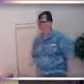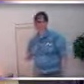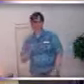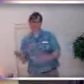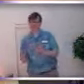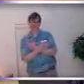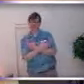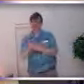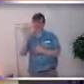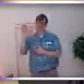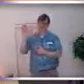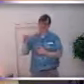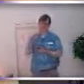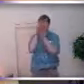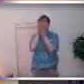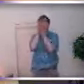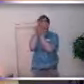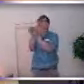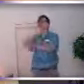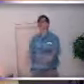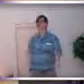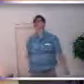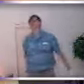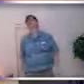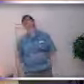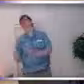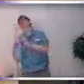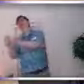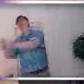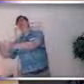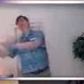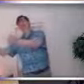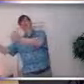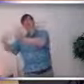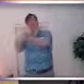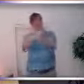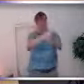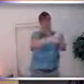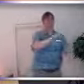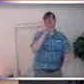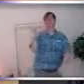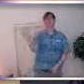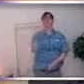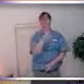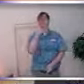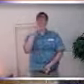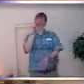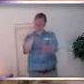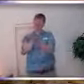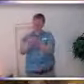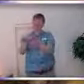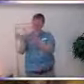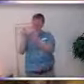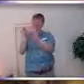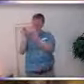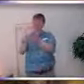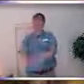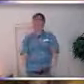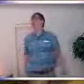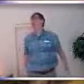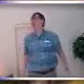that hysterical? And it goes against what we are trained to do. We're trained